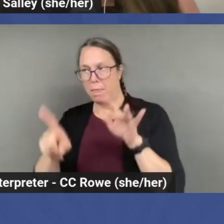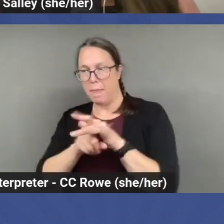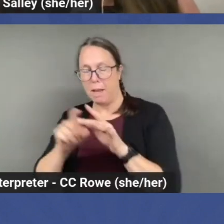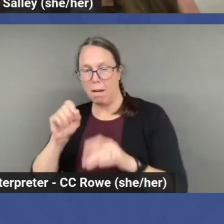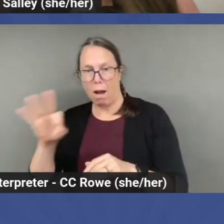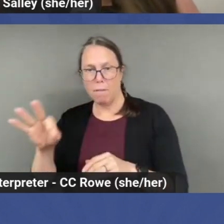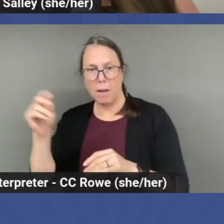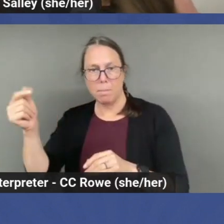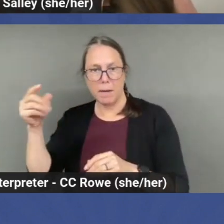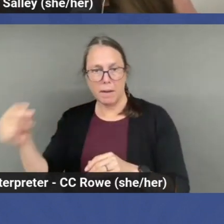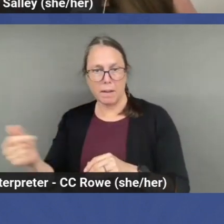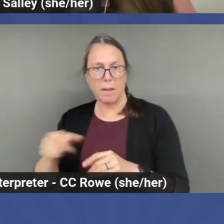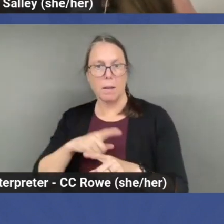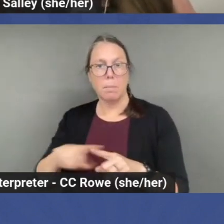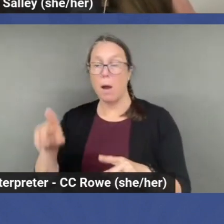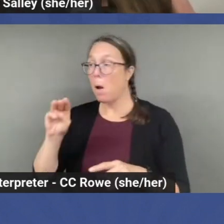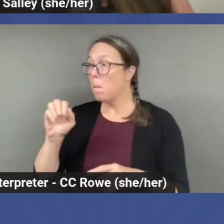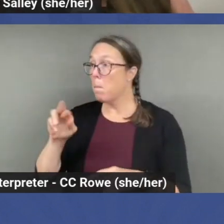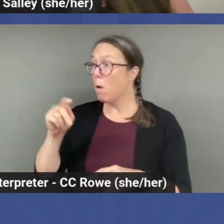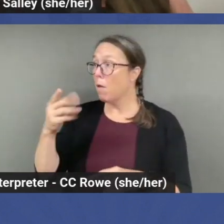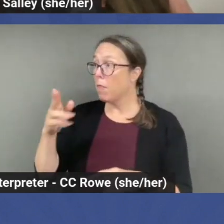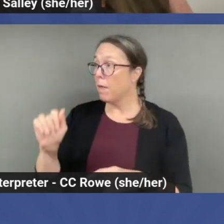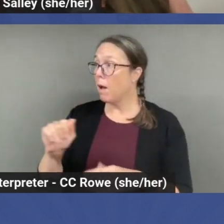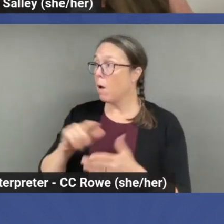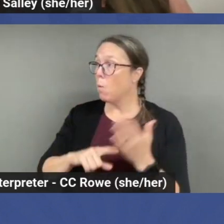away. Martha, what do you think?